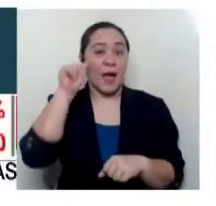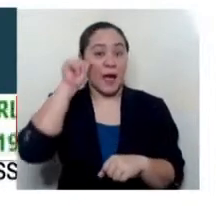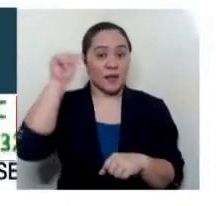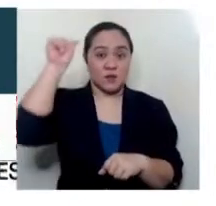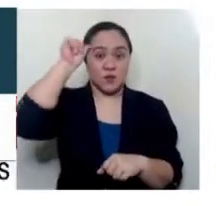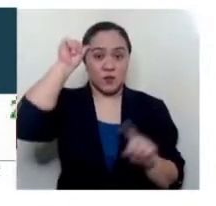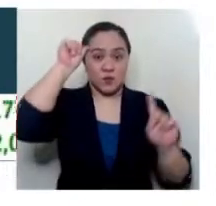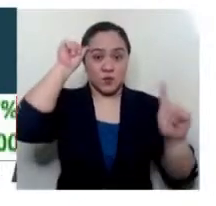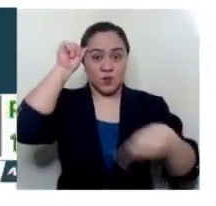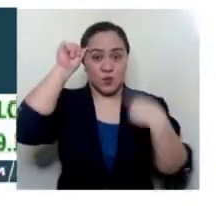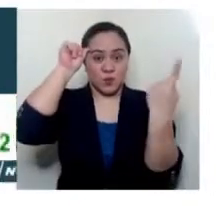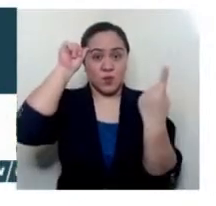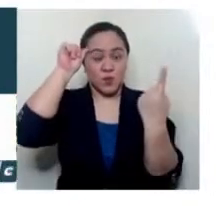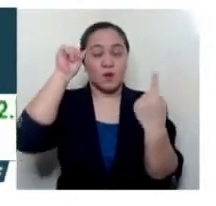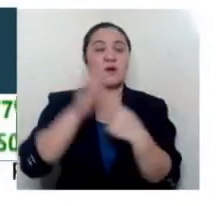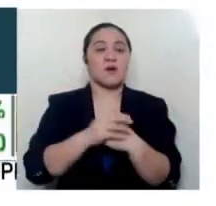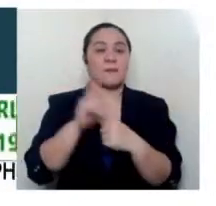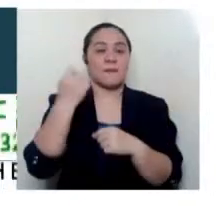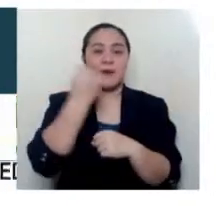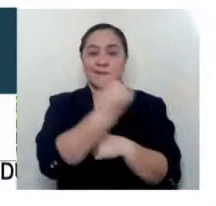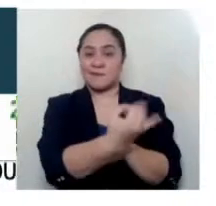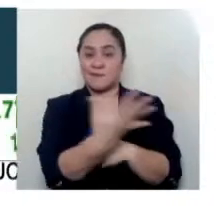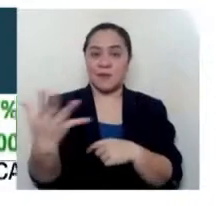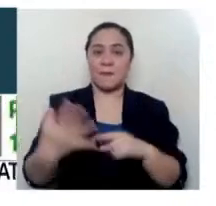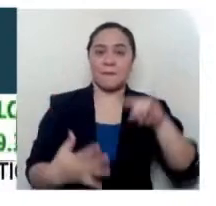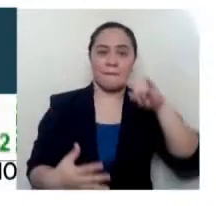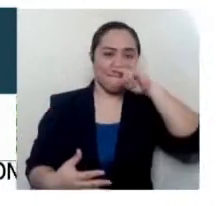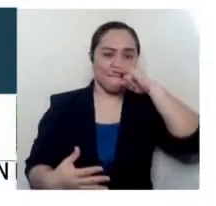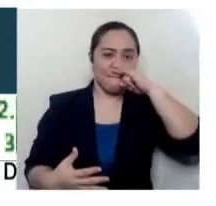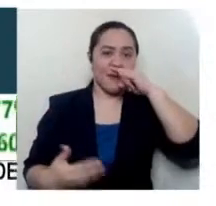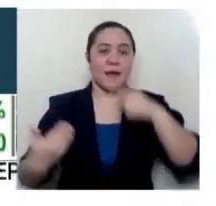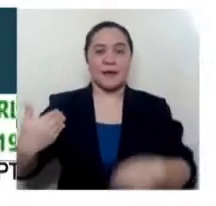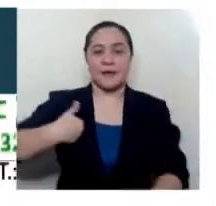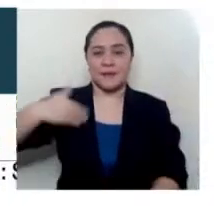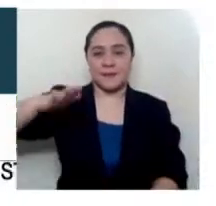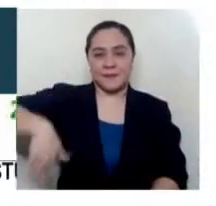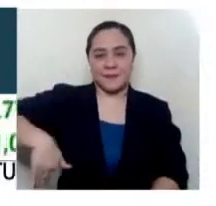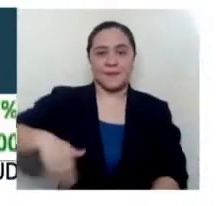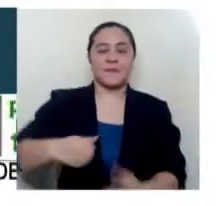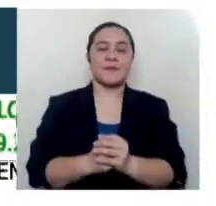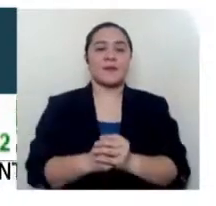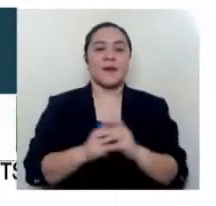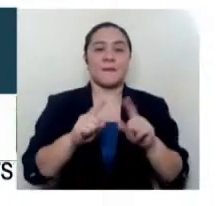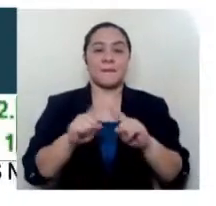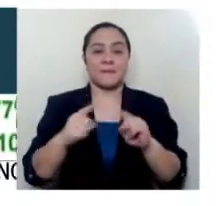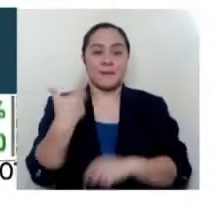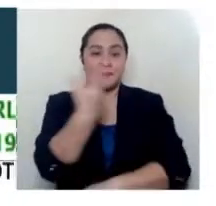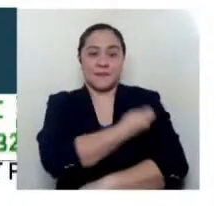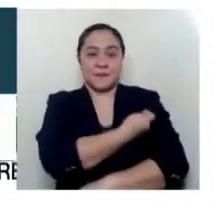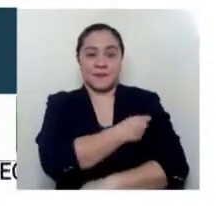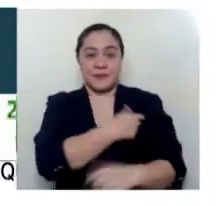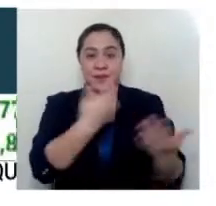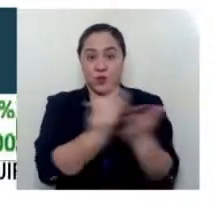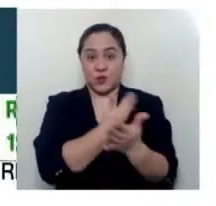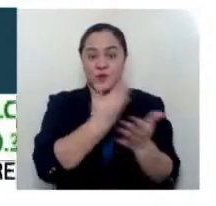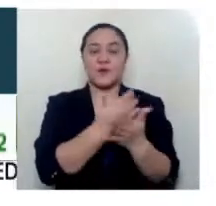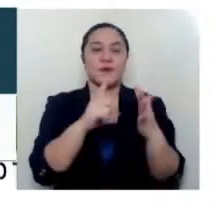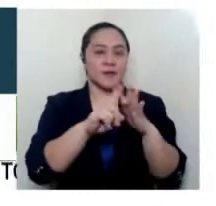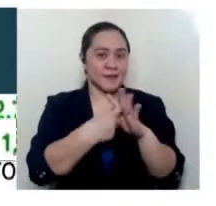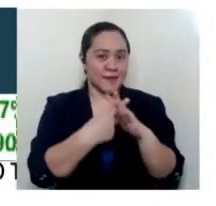you know, that is not counting the minors. But we have just started vaccinating the minors.